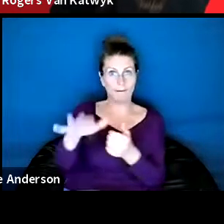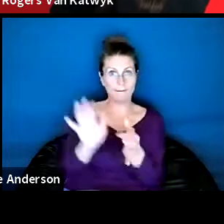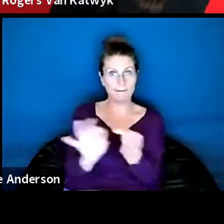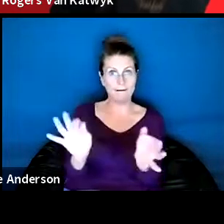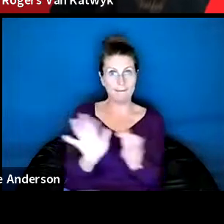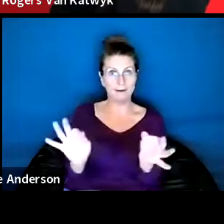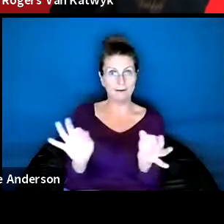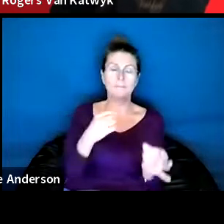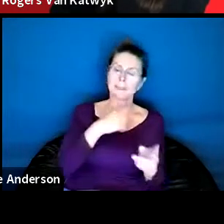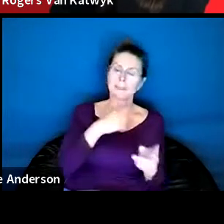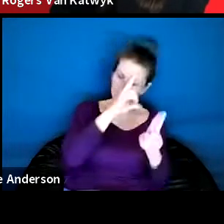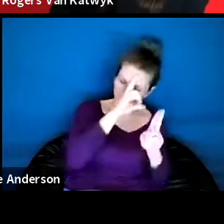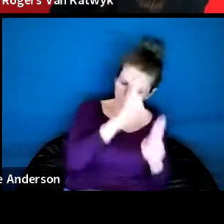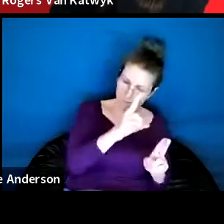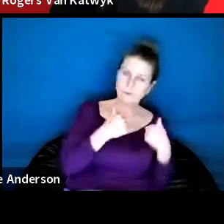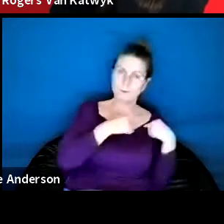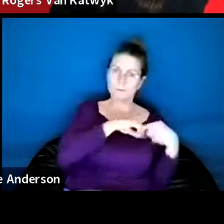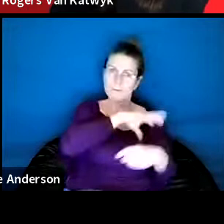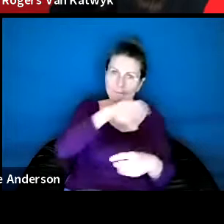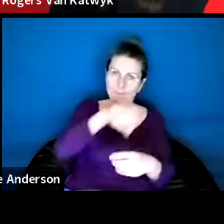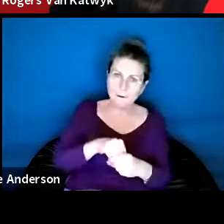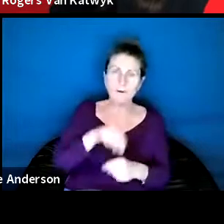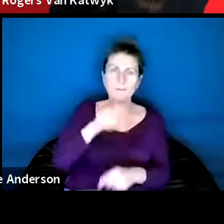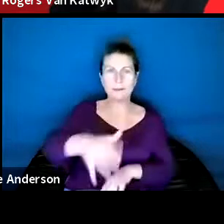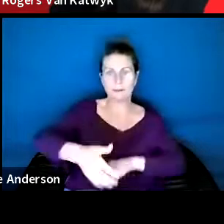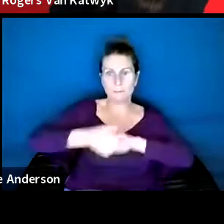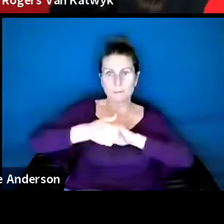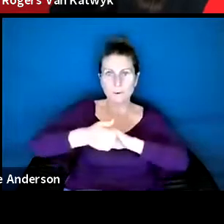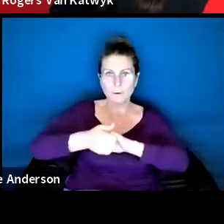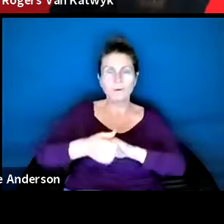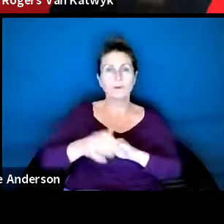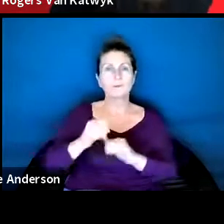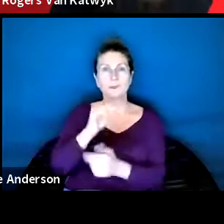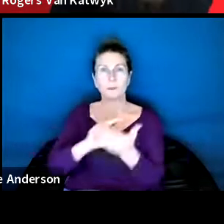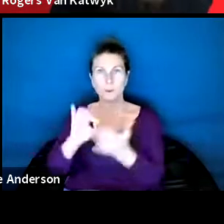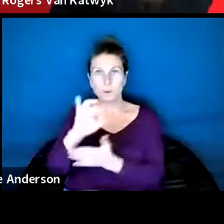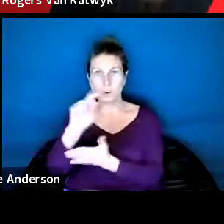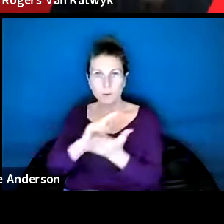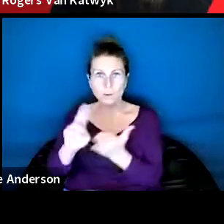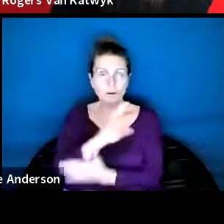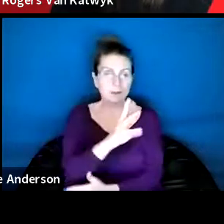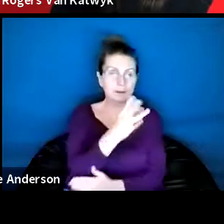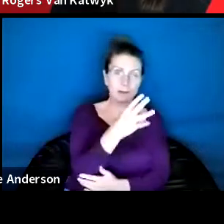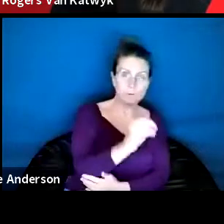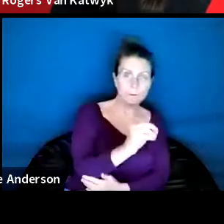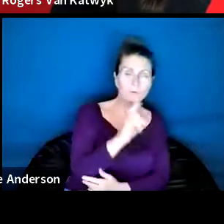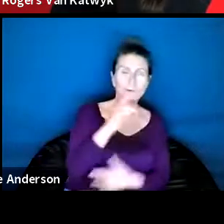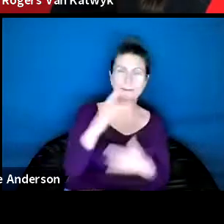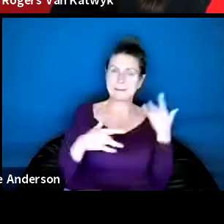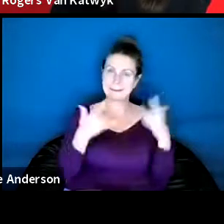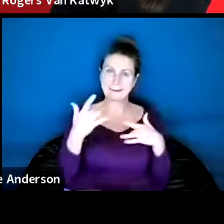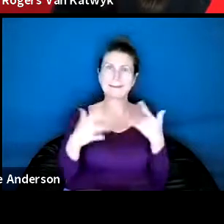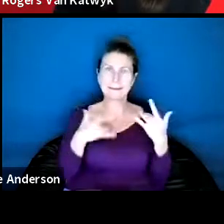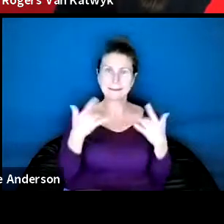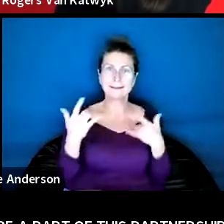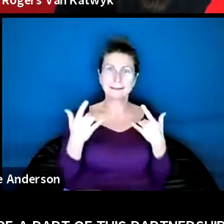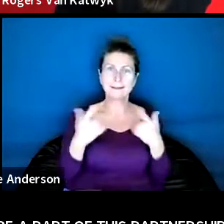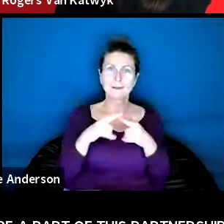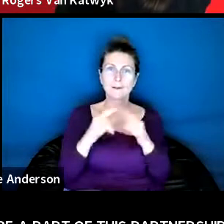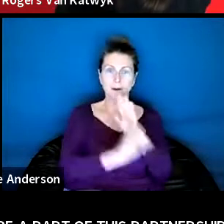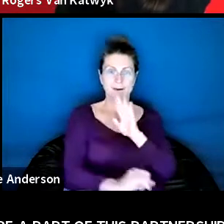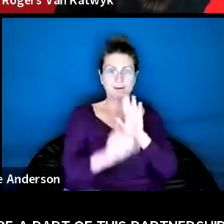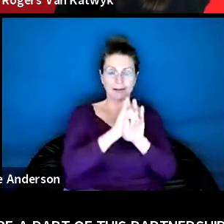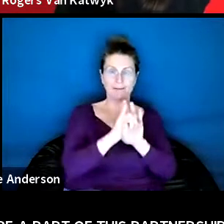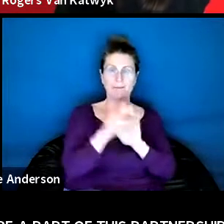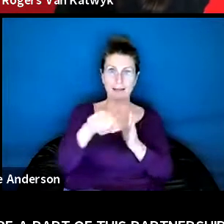having able to be part of this partnership between York University and the World Health Organization, and really excited to mark World Antimicrobial